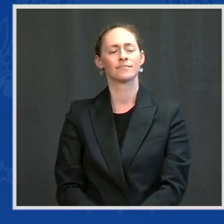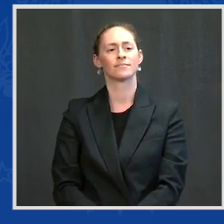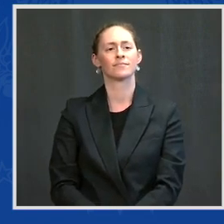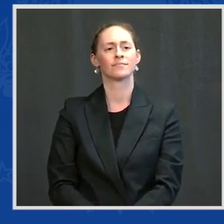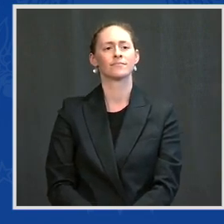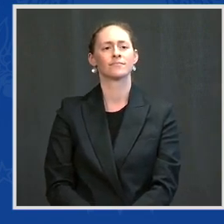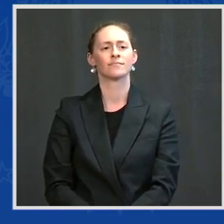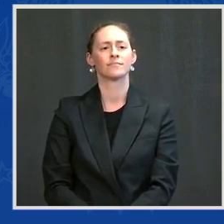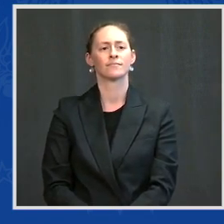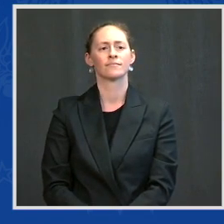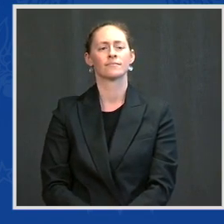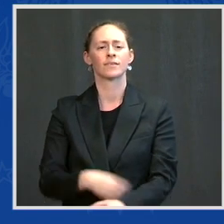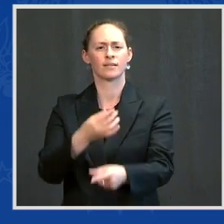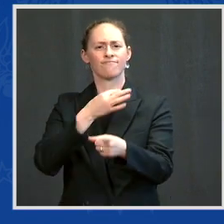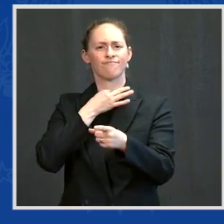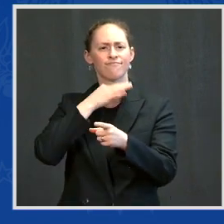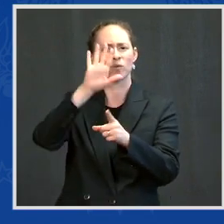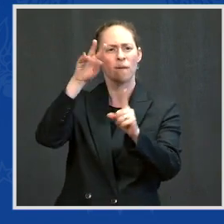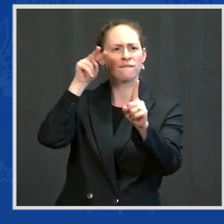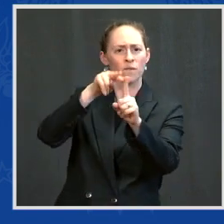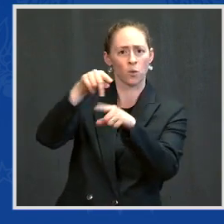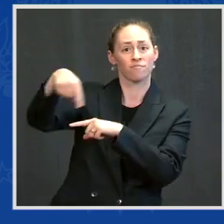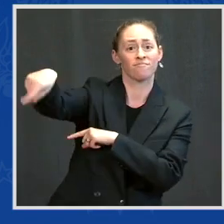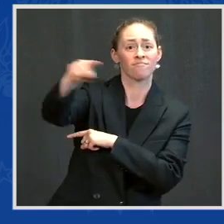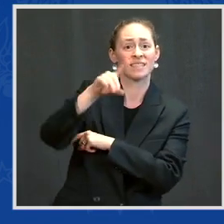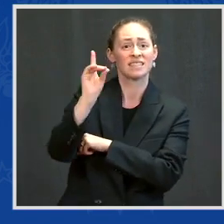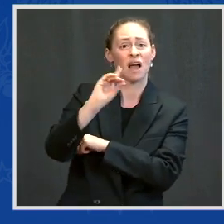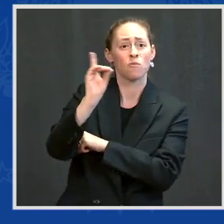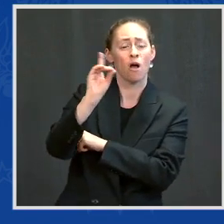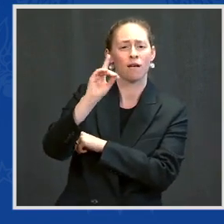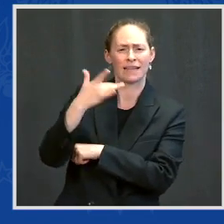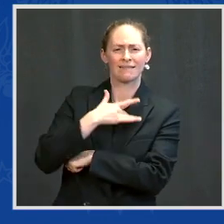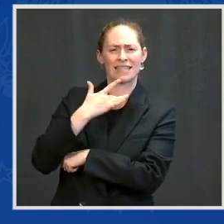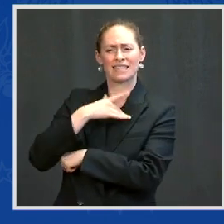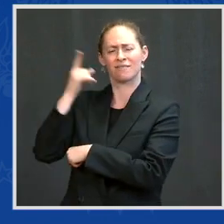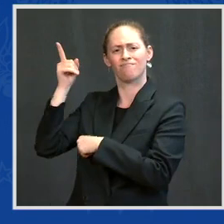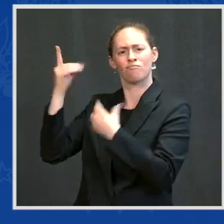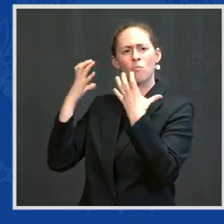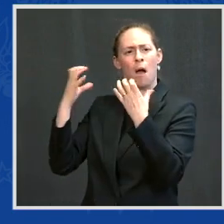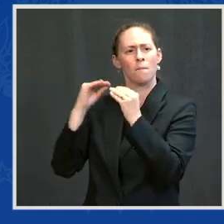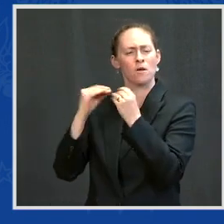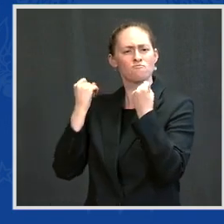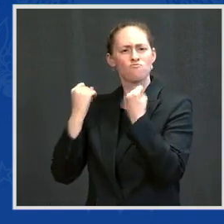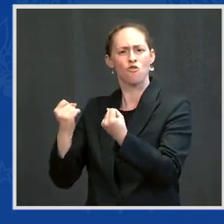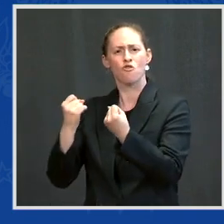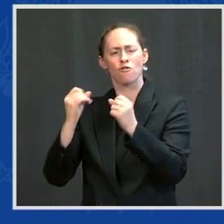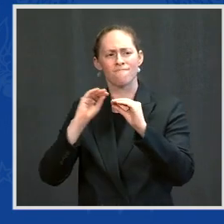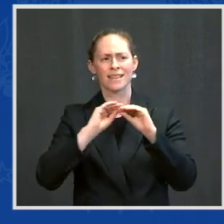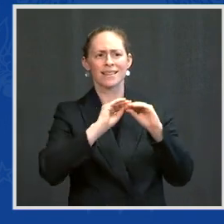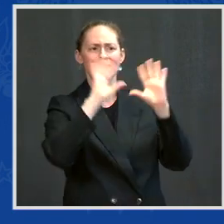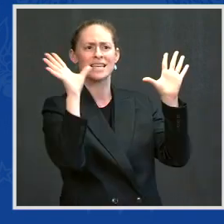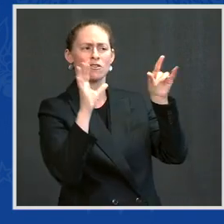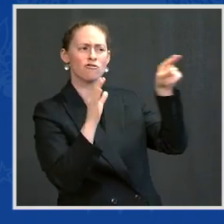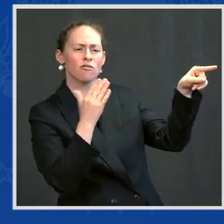with Israel, and specifically to those that are saying that there should be an end to arms sales? I